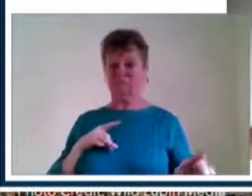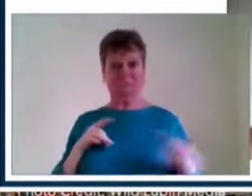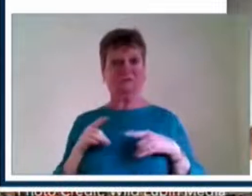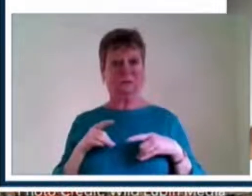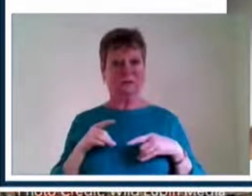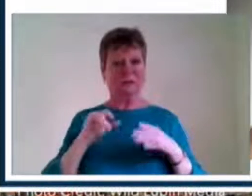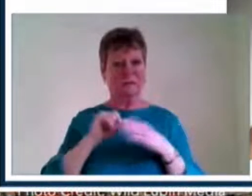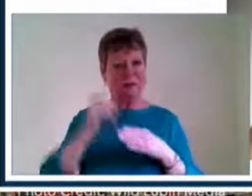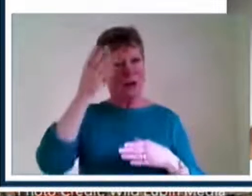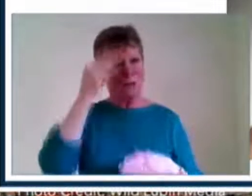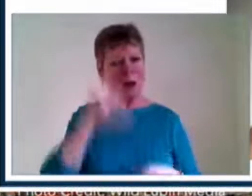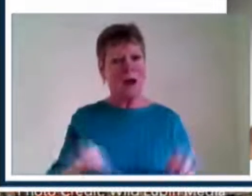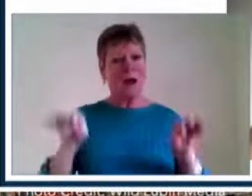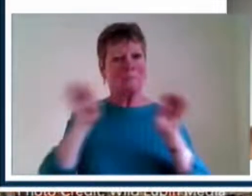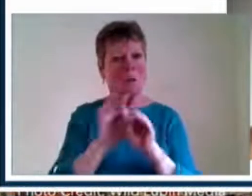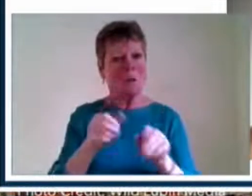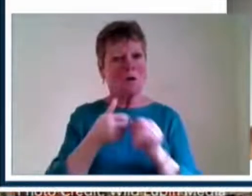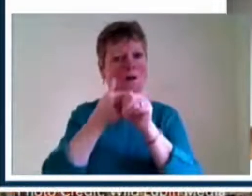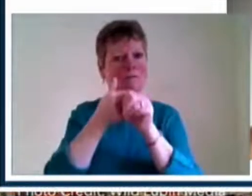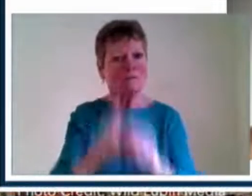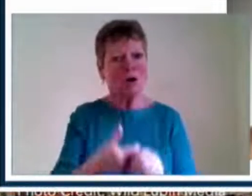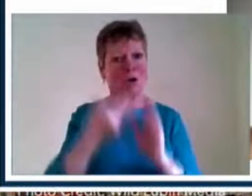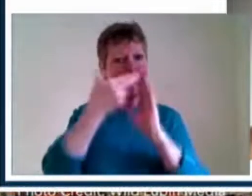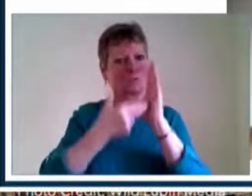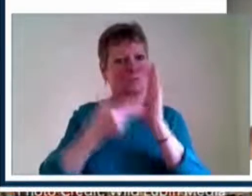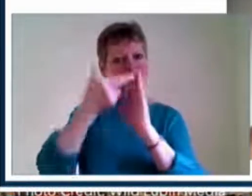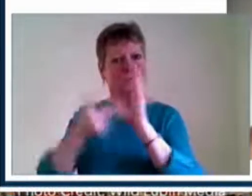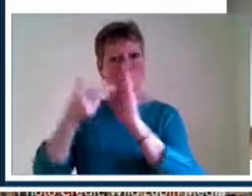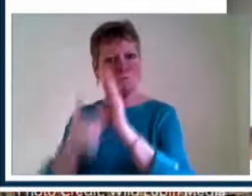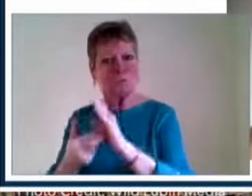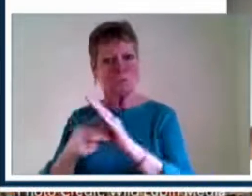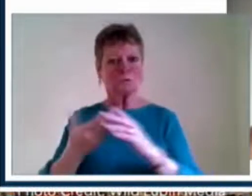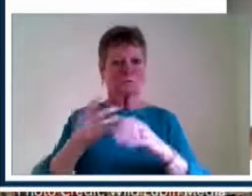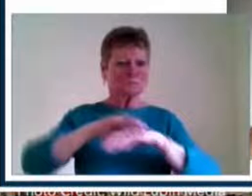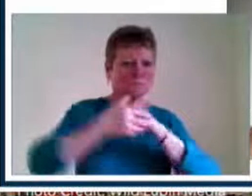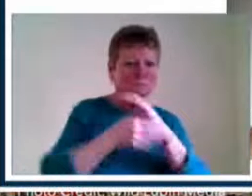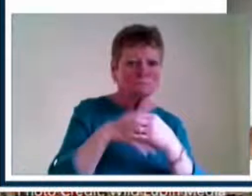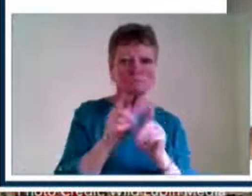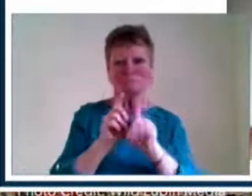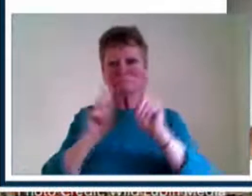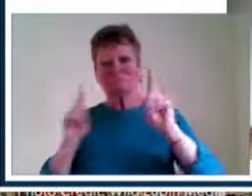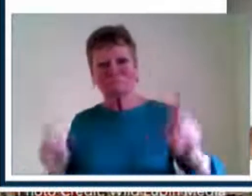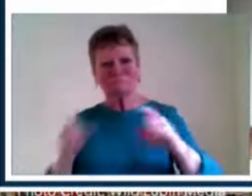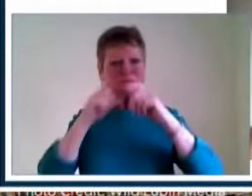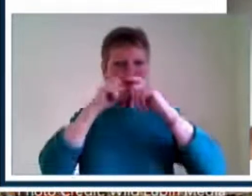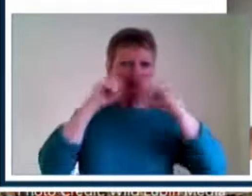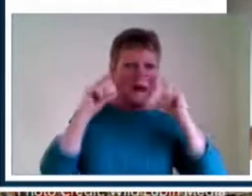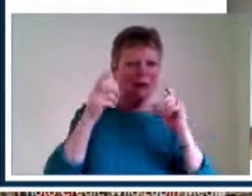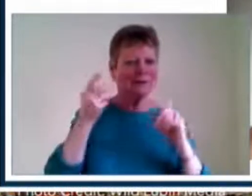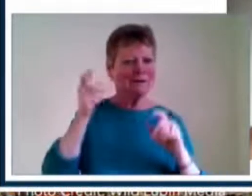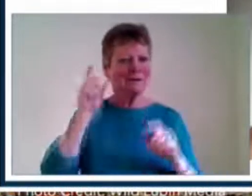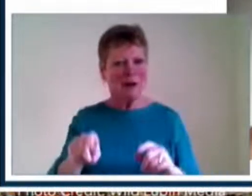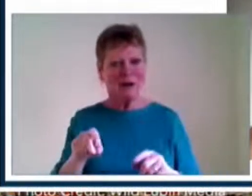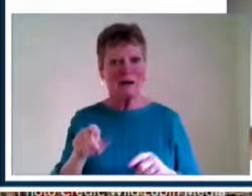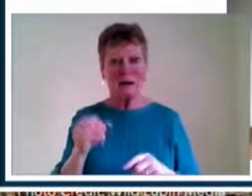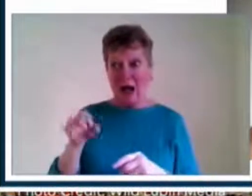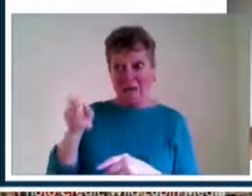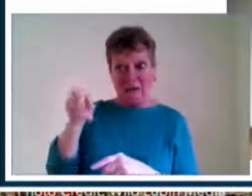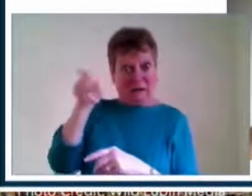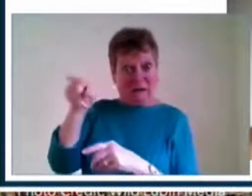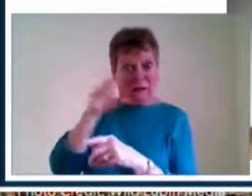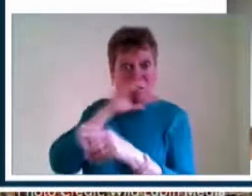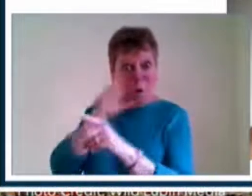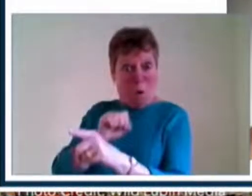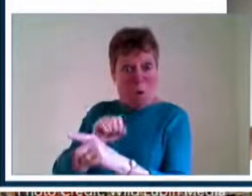health measures. And if there are people in your life who are at increased risk because of age or underlying chronic conditions,